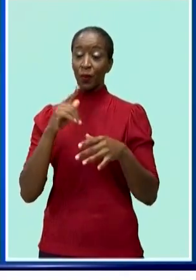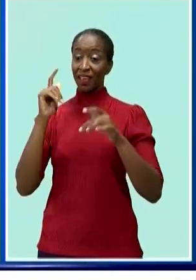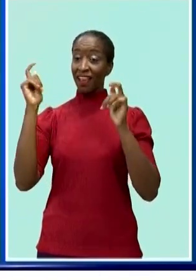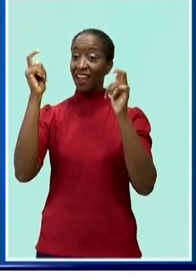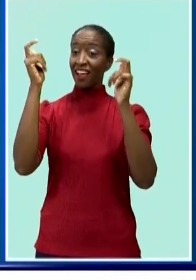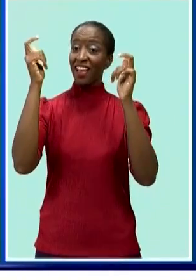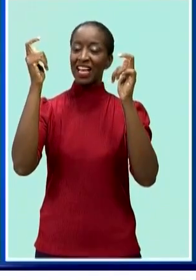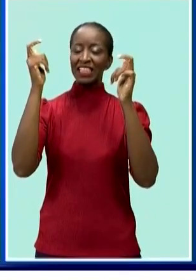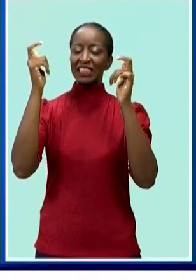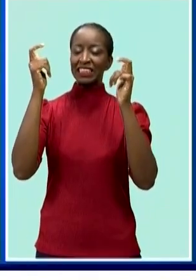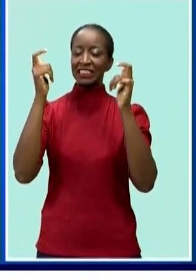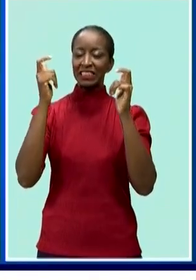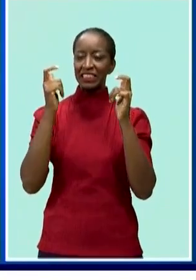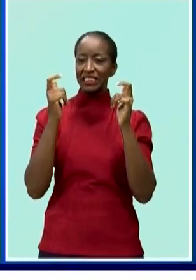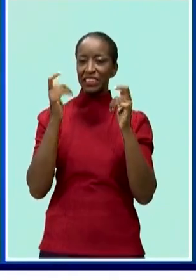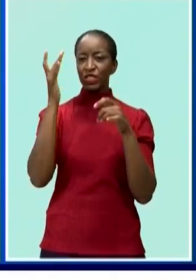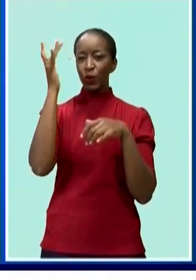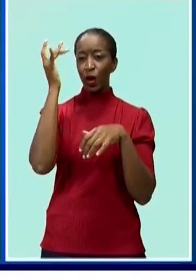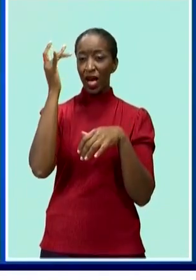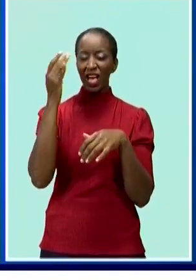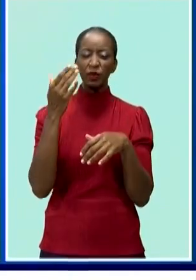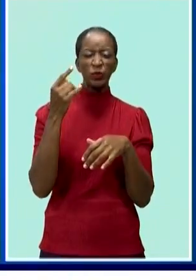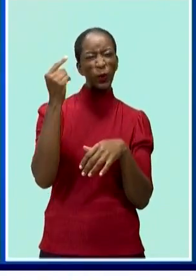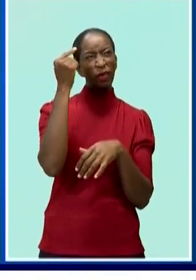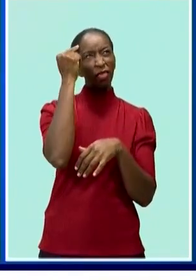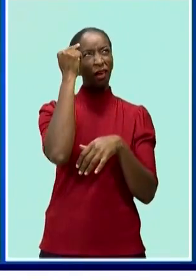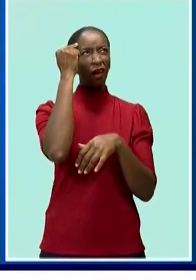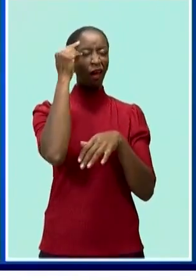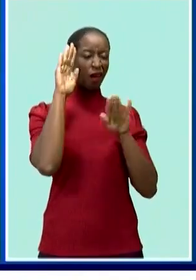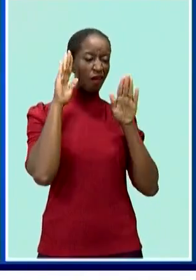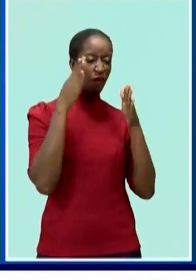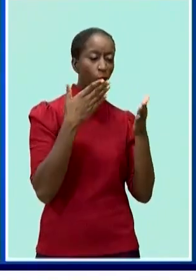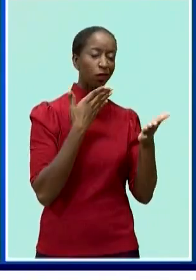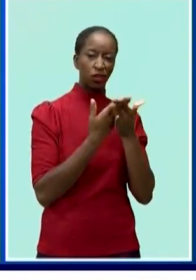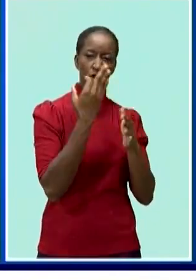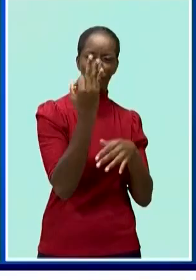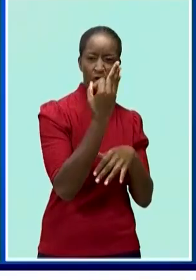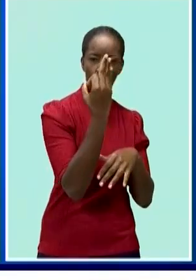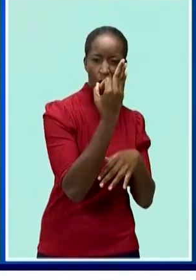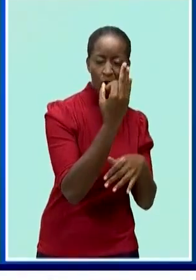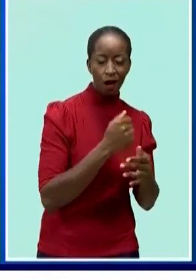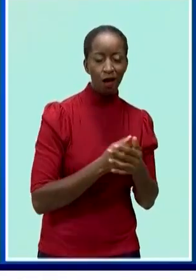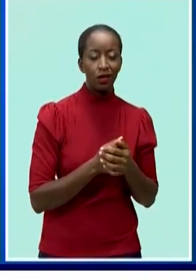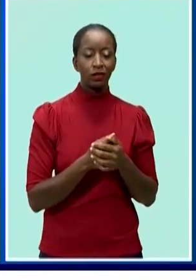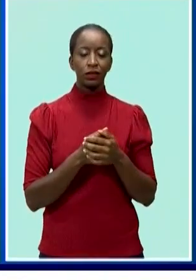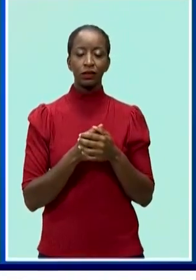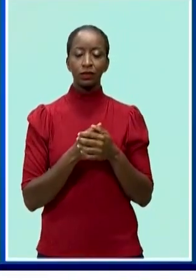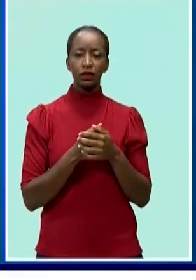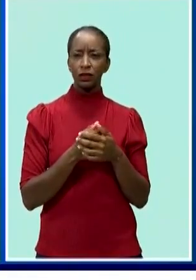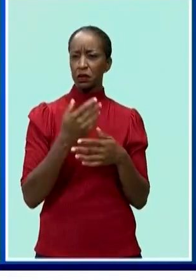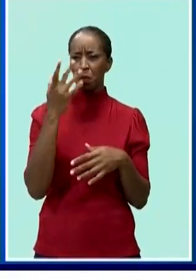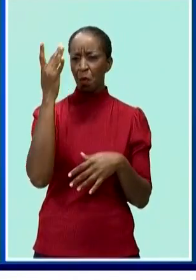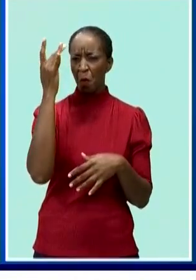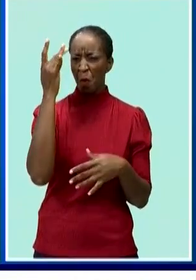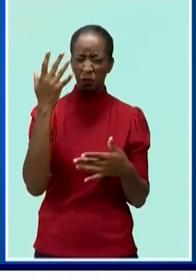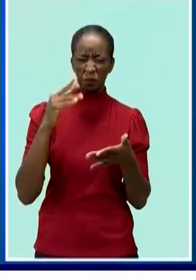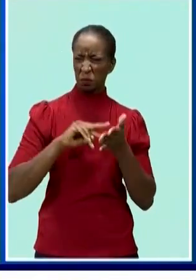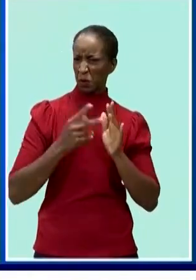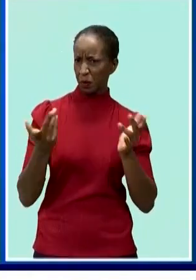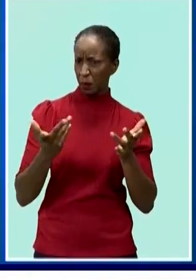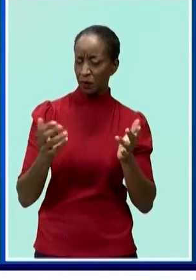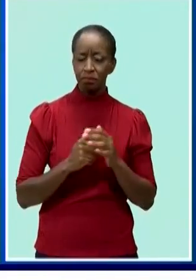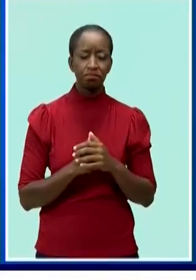because we're still in Good Friday. We are in a Good Friday mode continually because we live with hatred, we